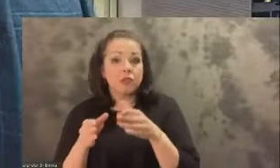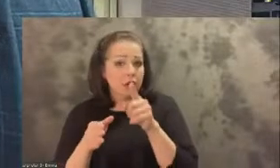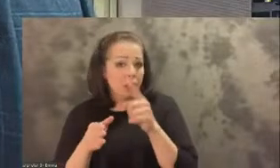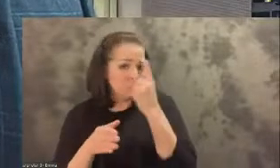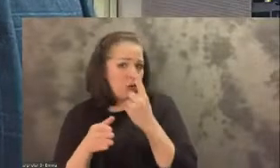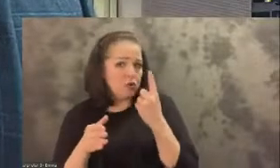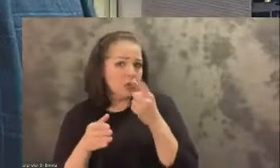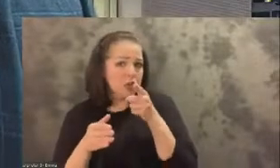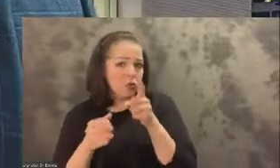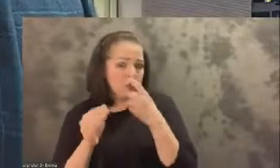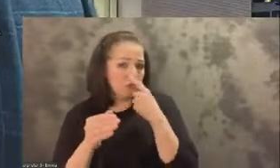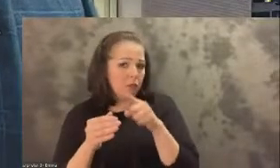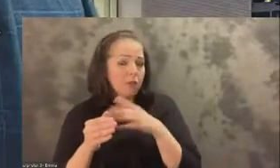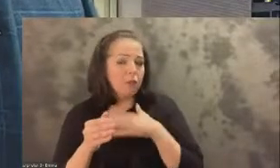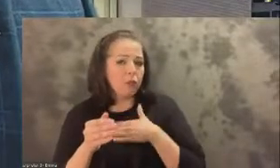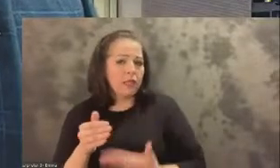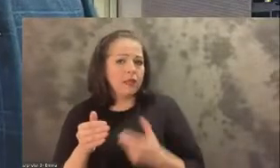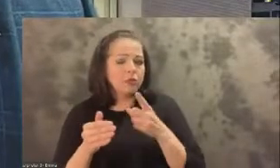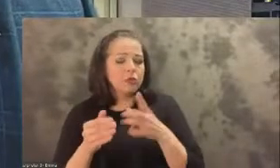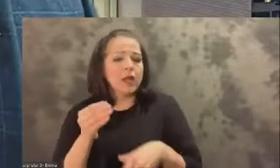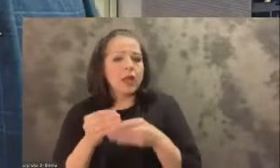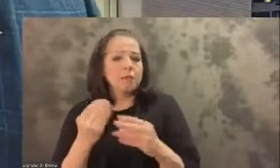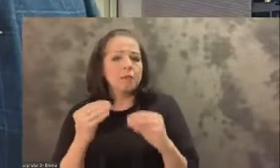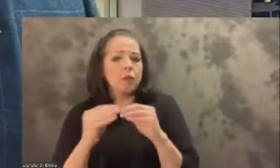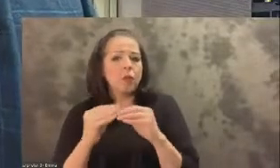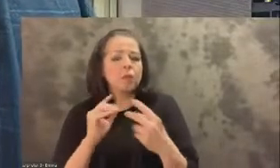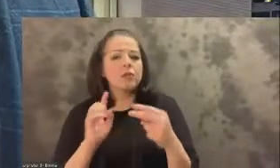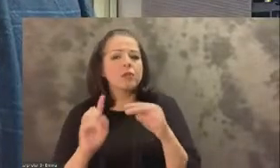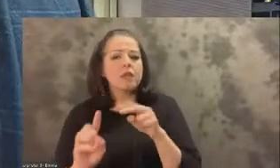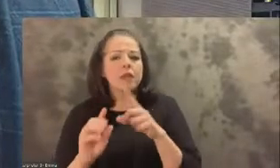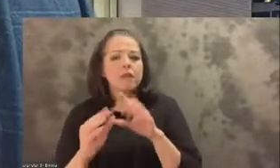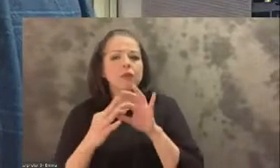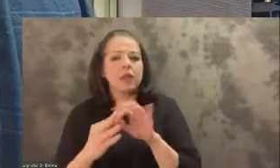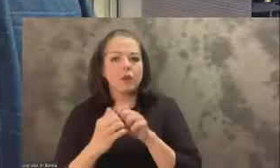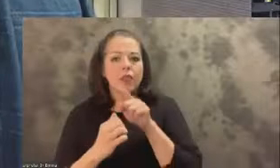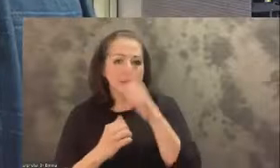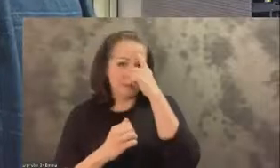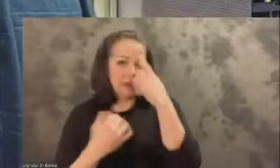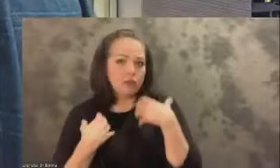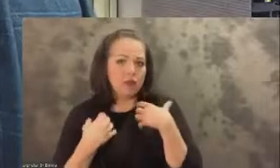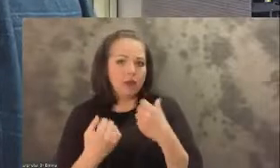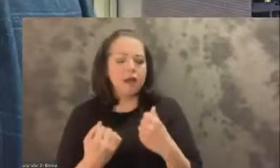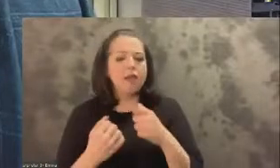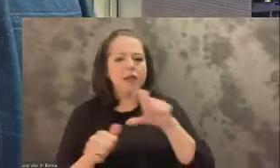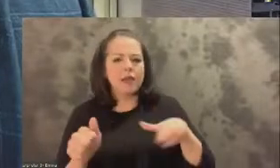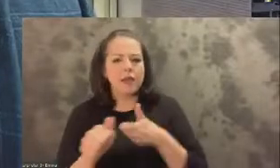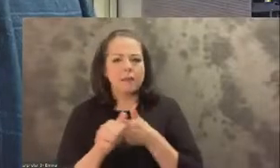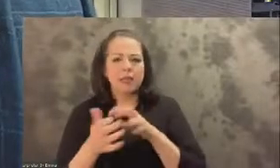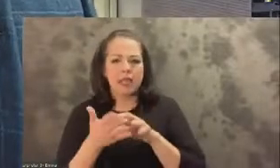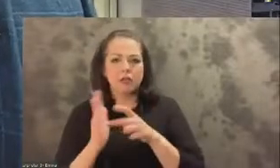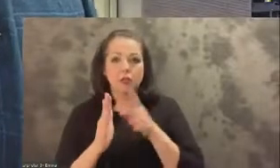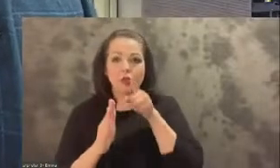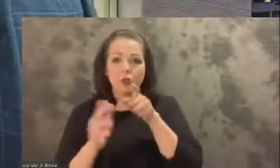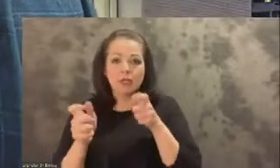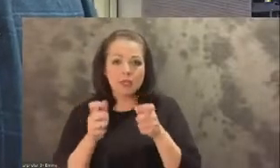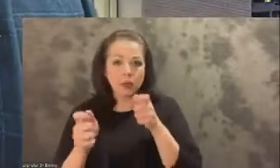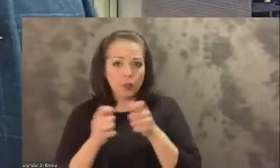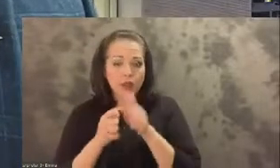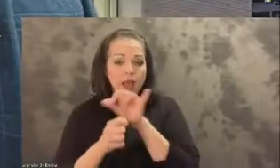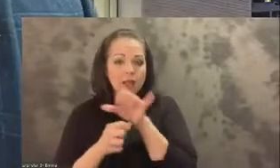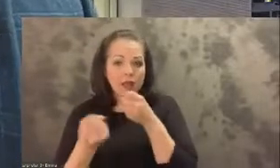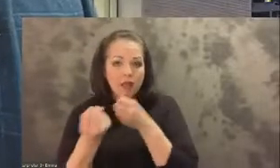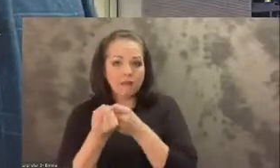us additional perspective on the mental health implications of what you are dealing with, or as an advocate